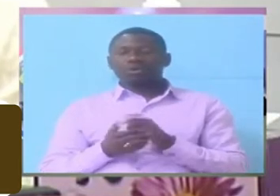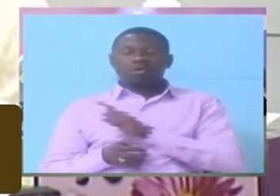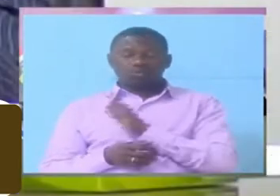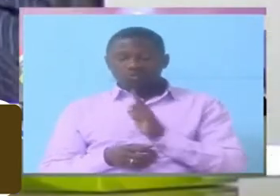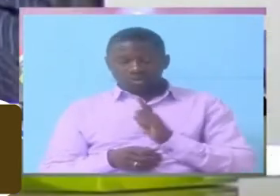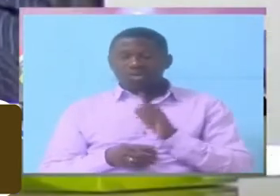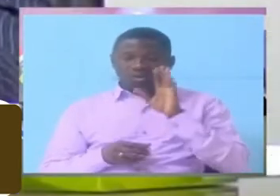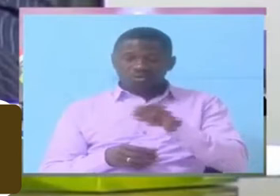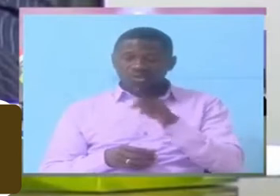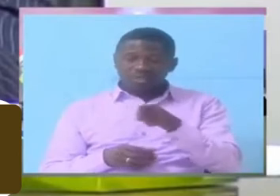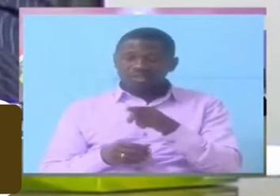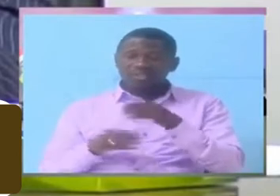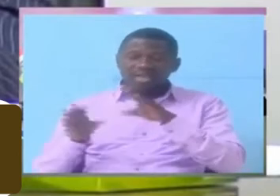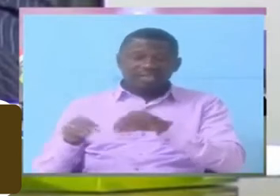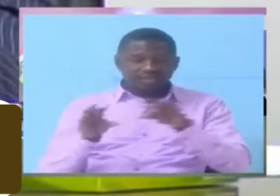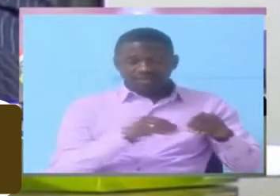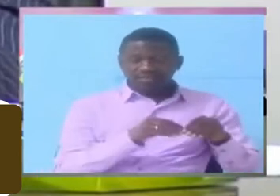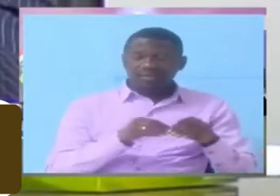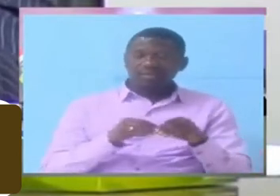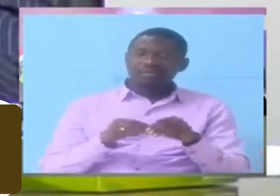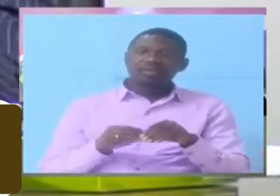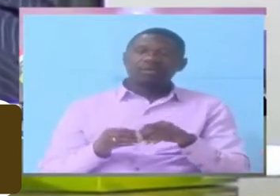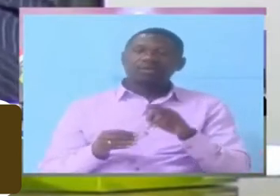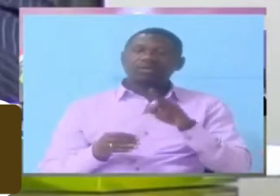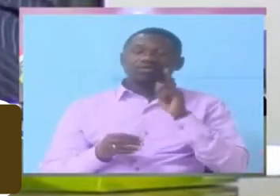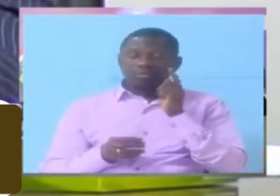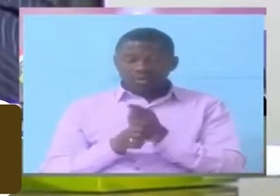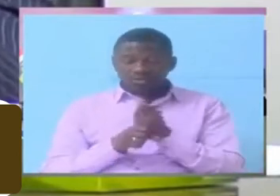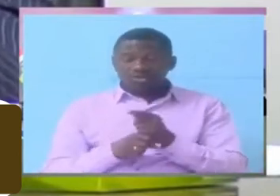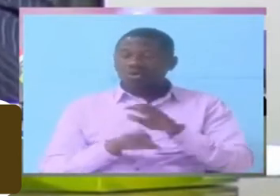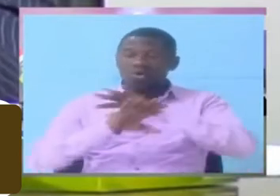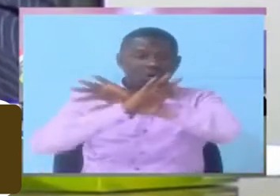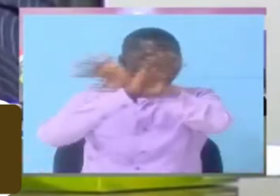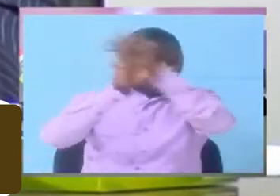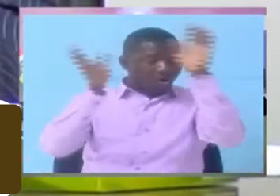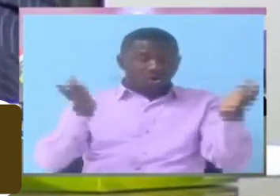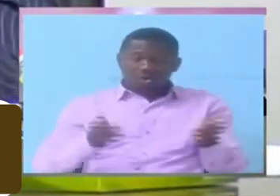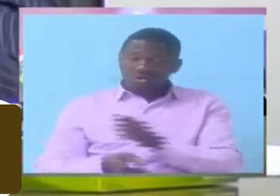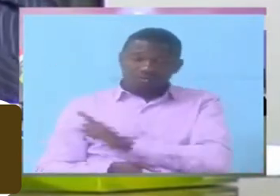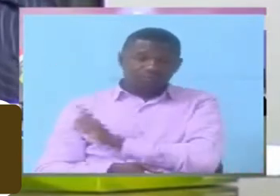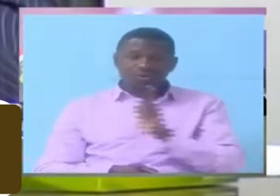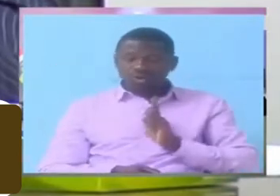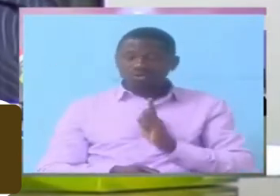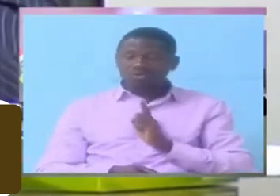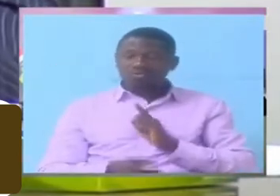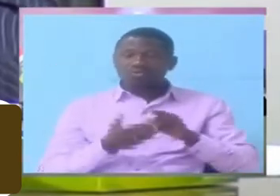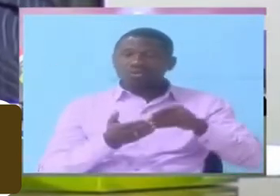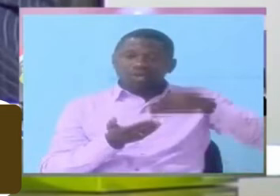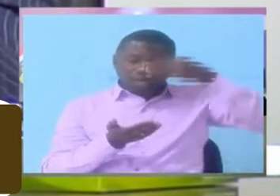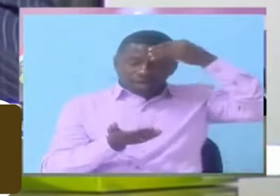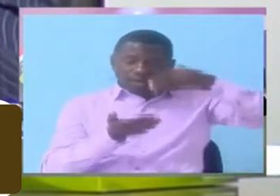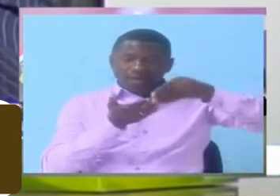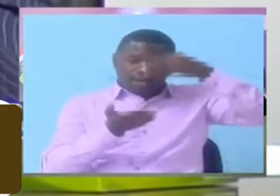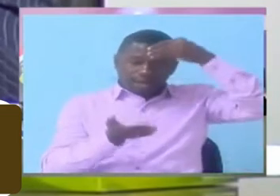this exercise so that all of us would learn from the mistakes